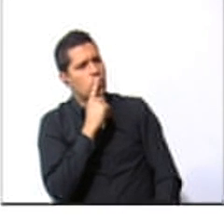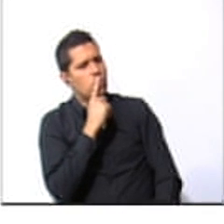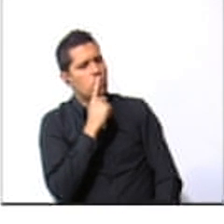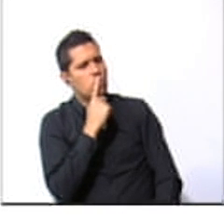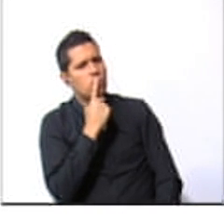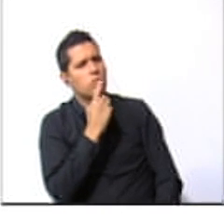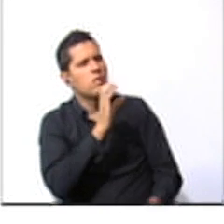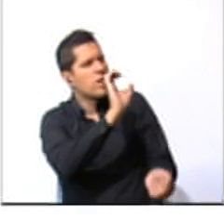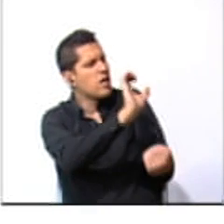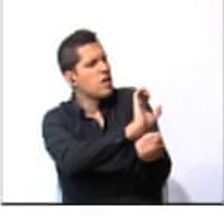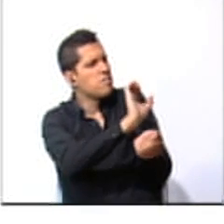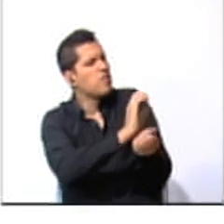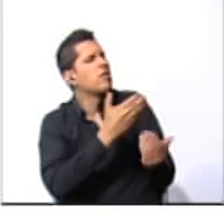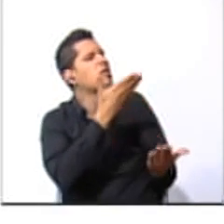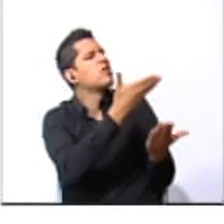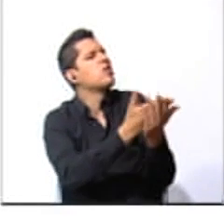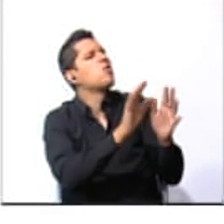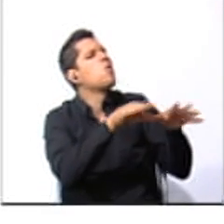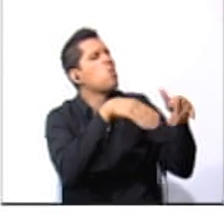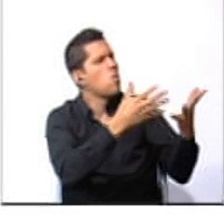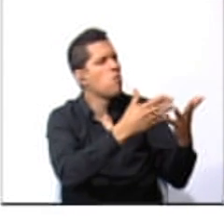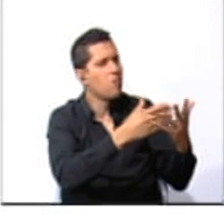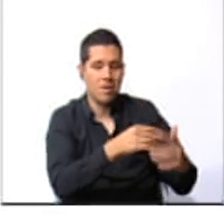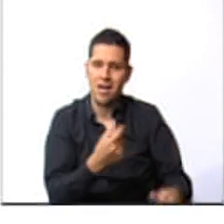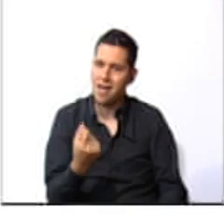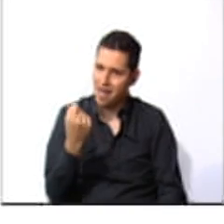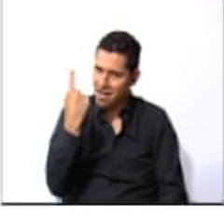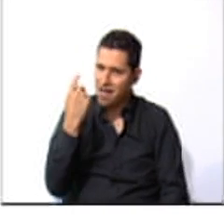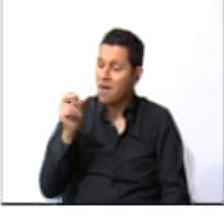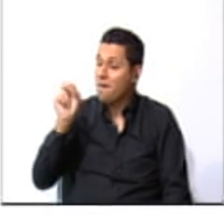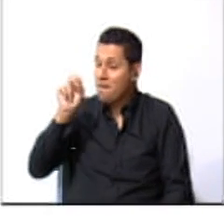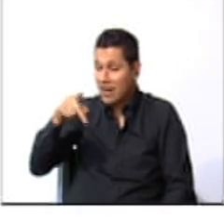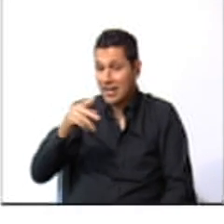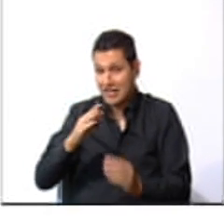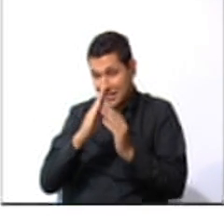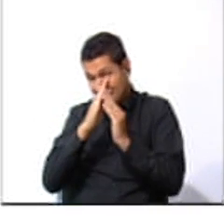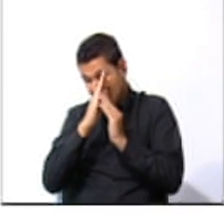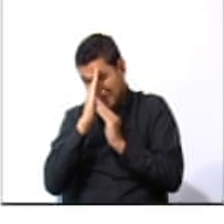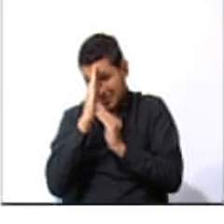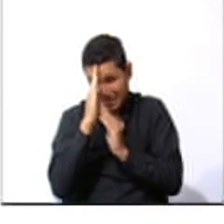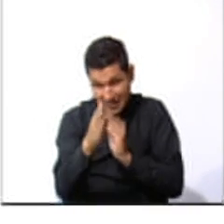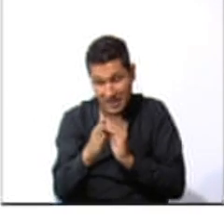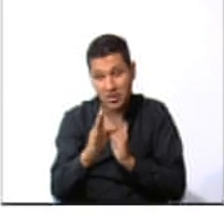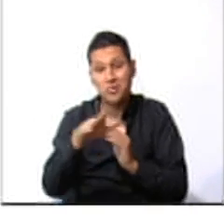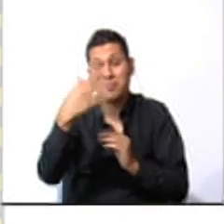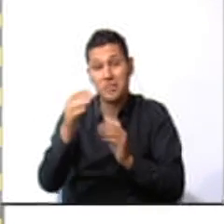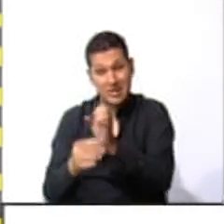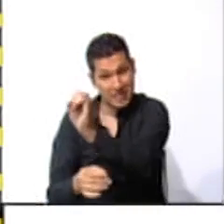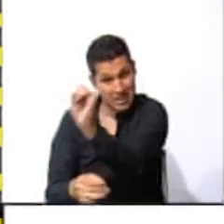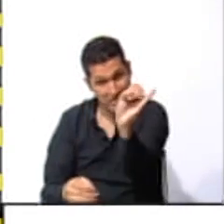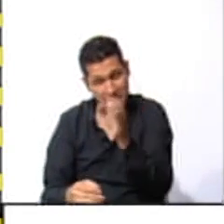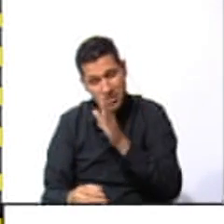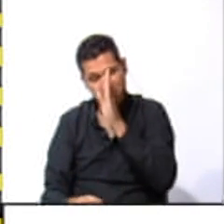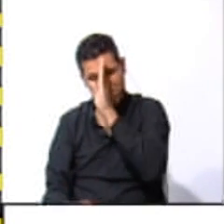the advice? Okay. Go straight and turn left.